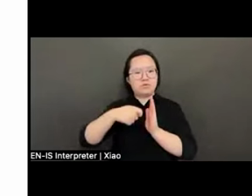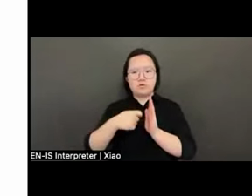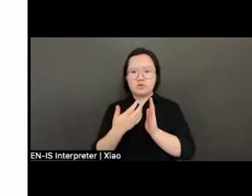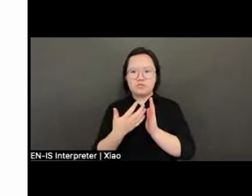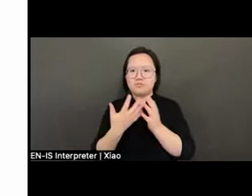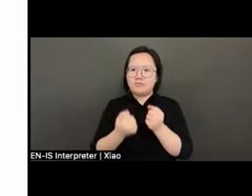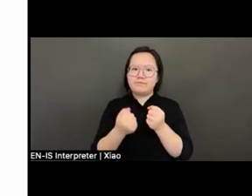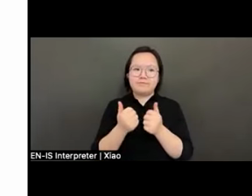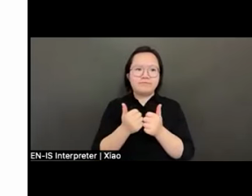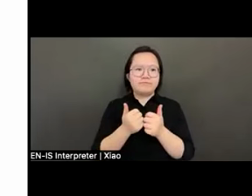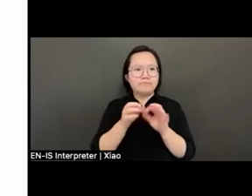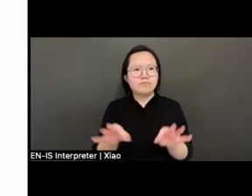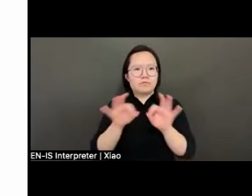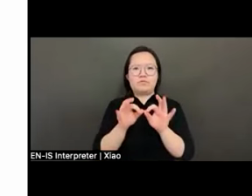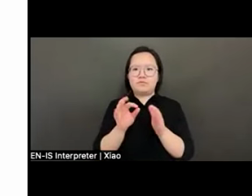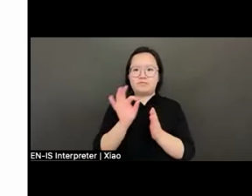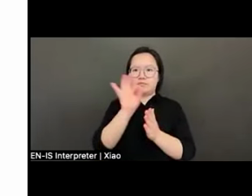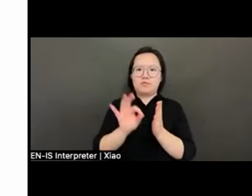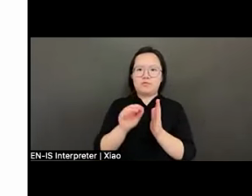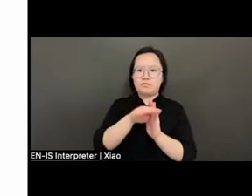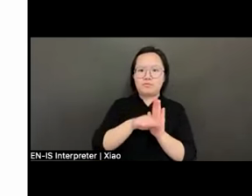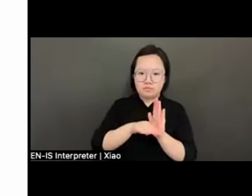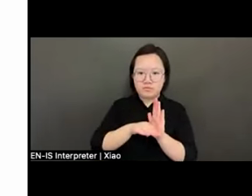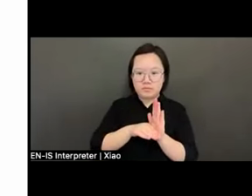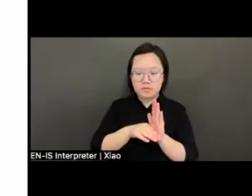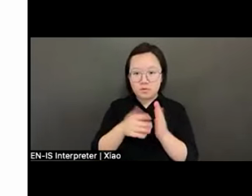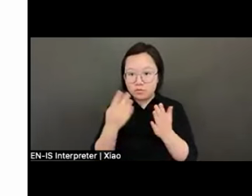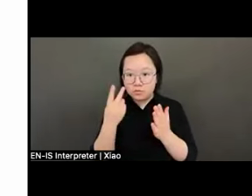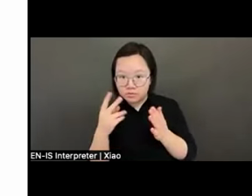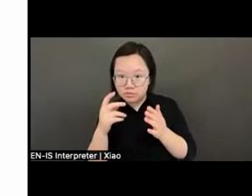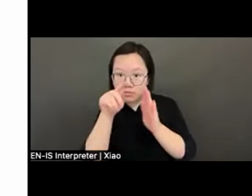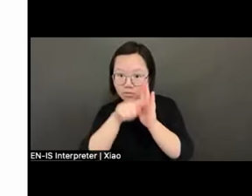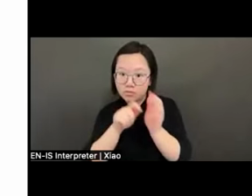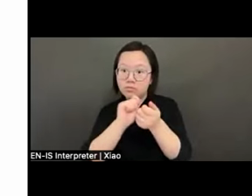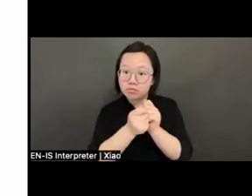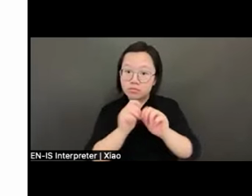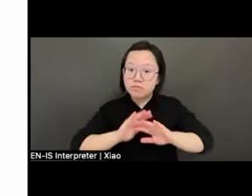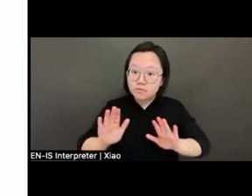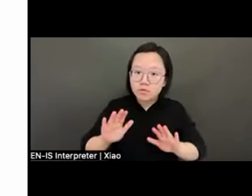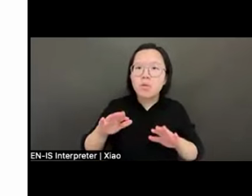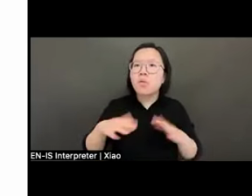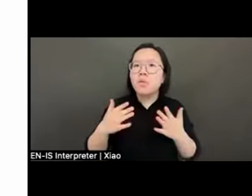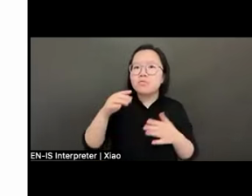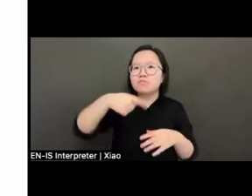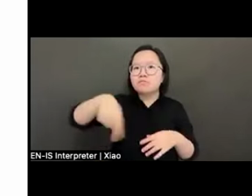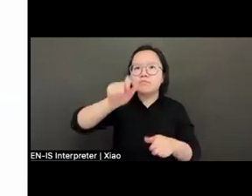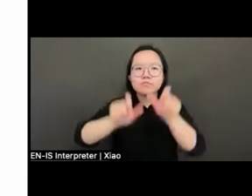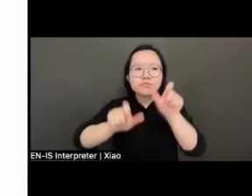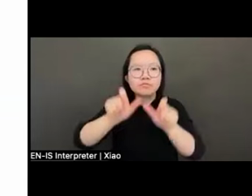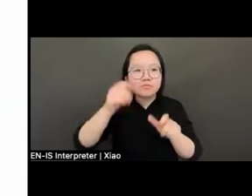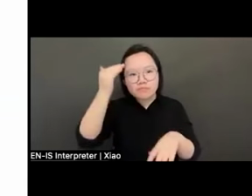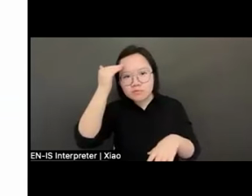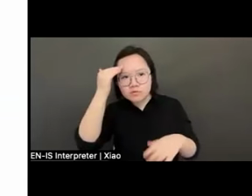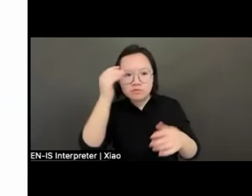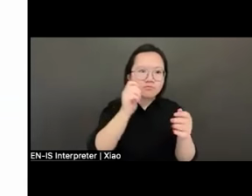your policy and advocacy goals, but also in terms of exchanging knowledge within the consortium and for the